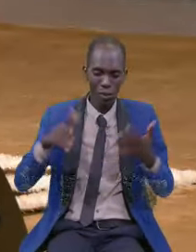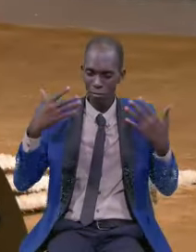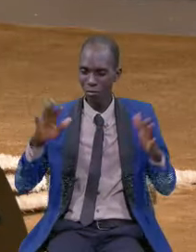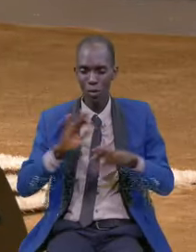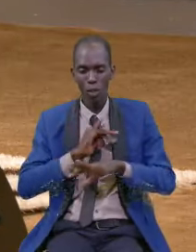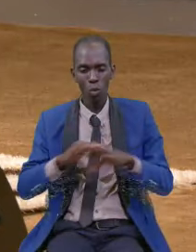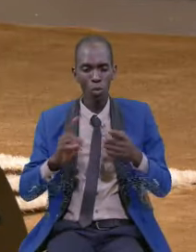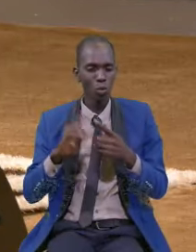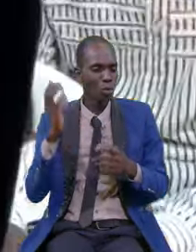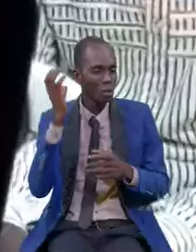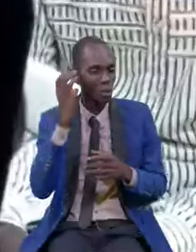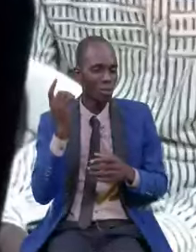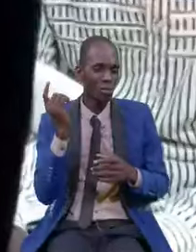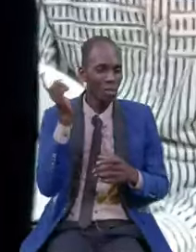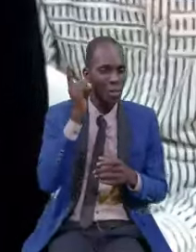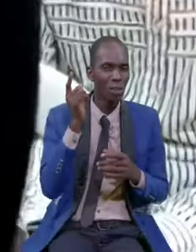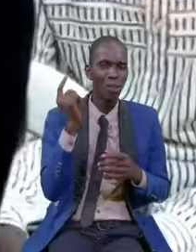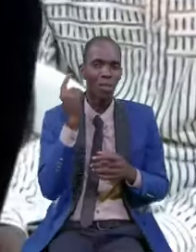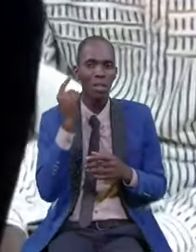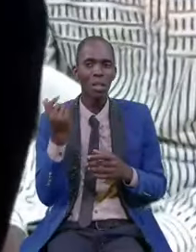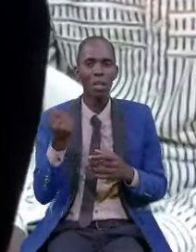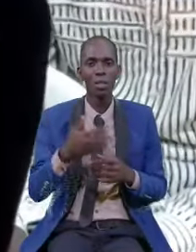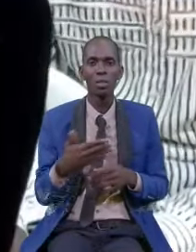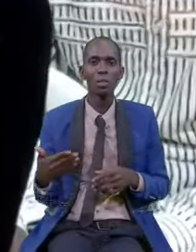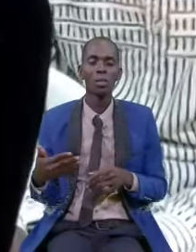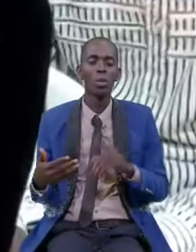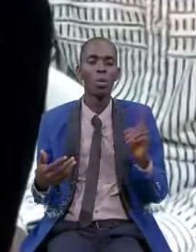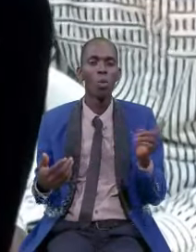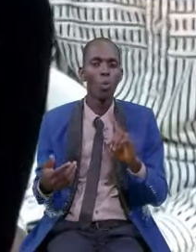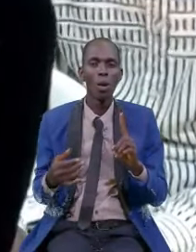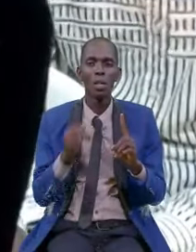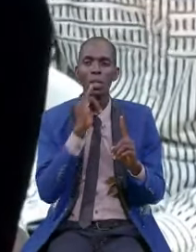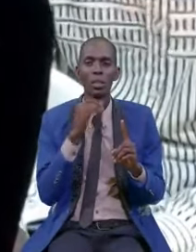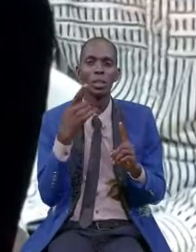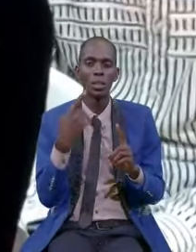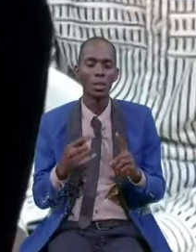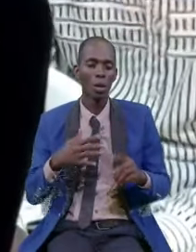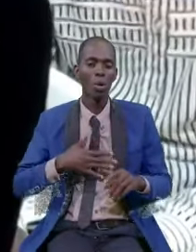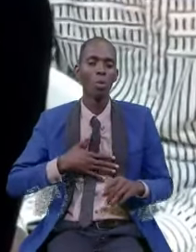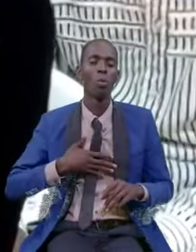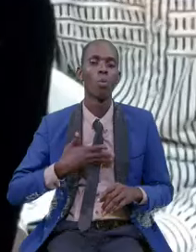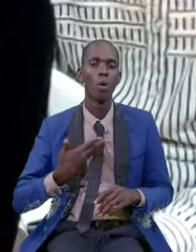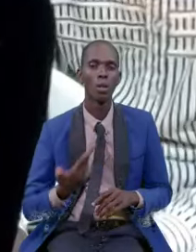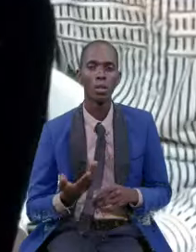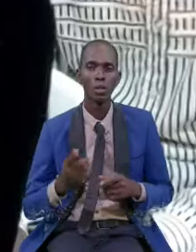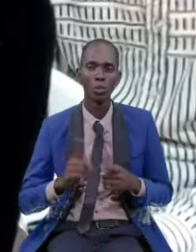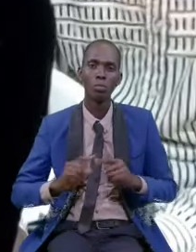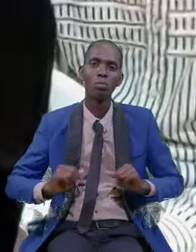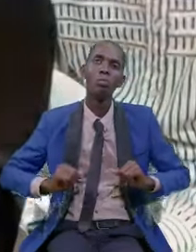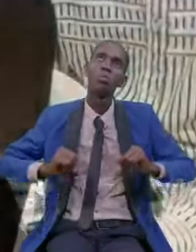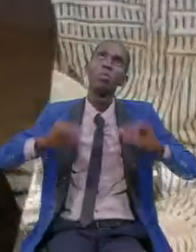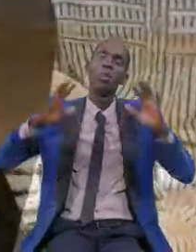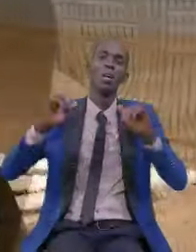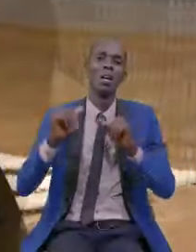friend. Where the willingness to give up anything and everything